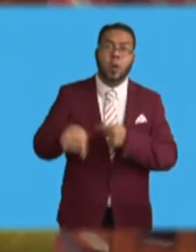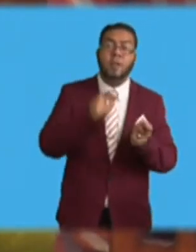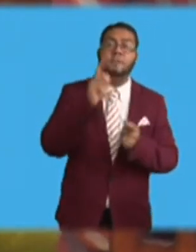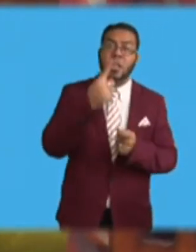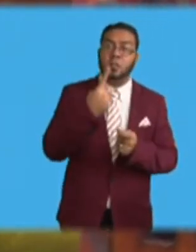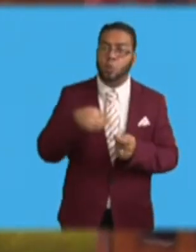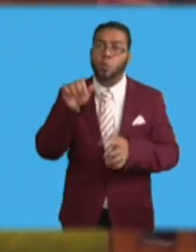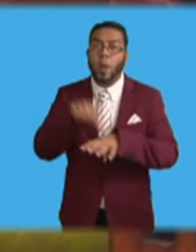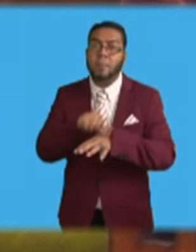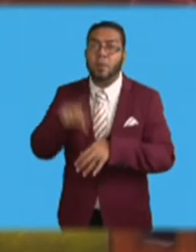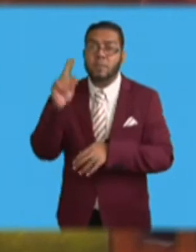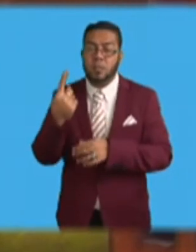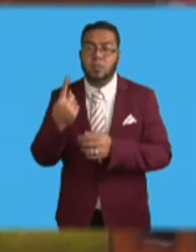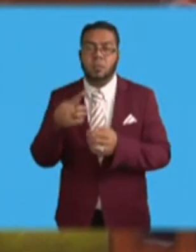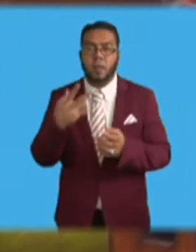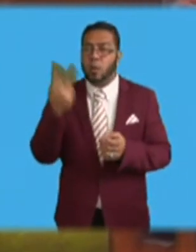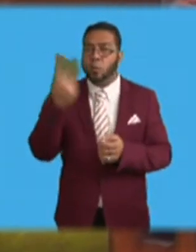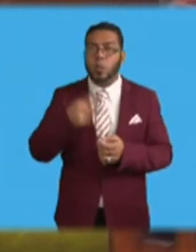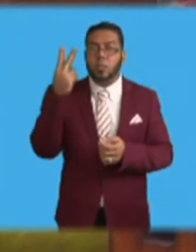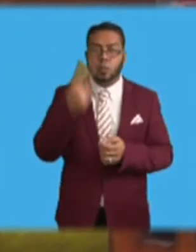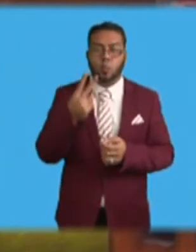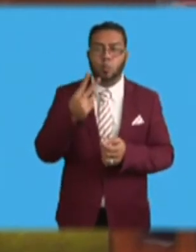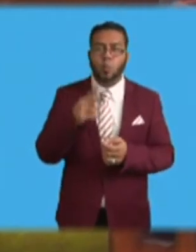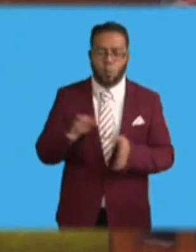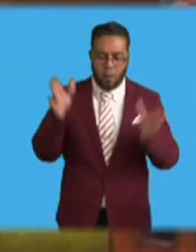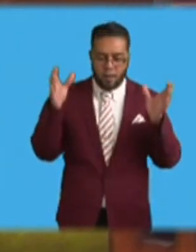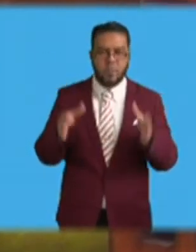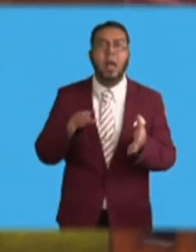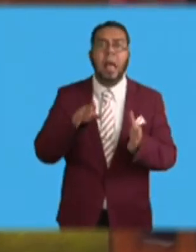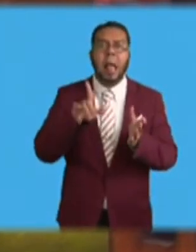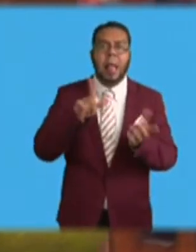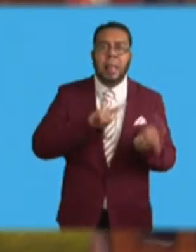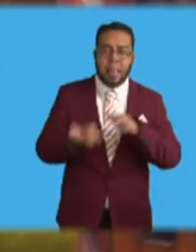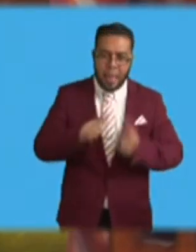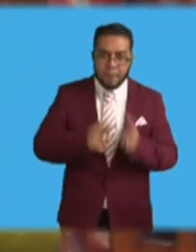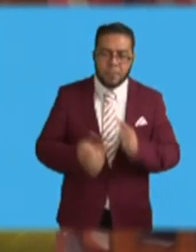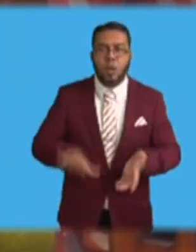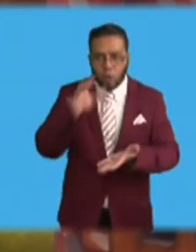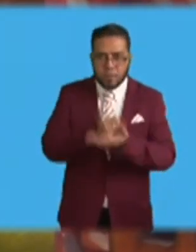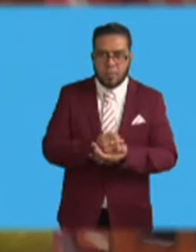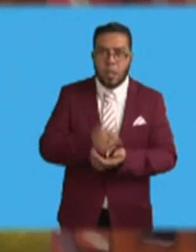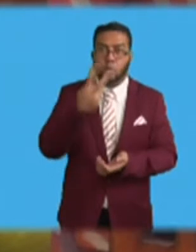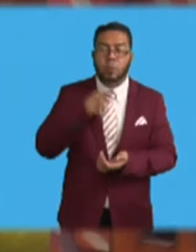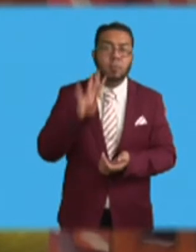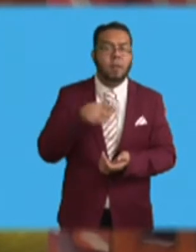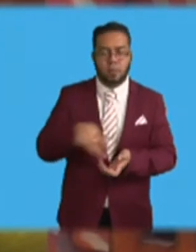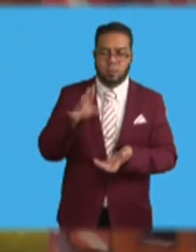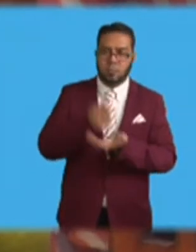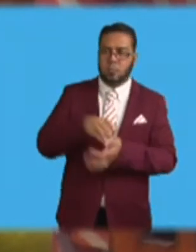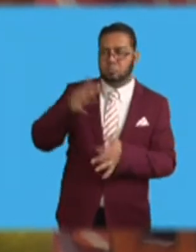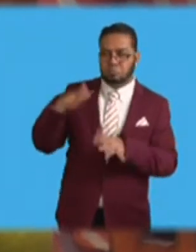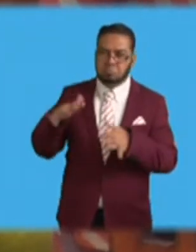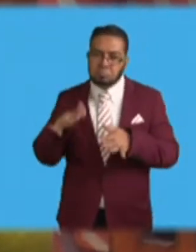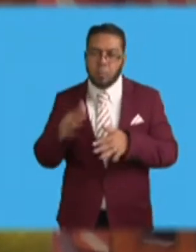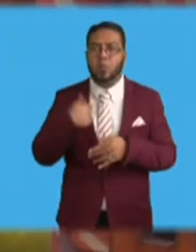2018. Of these, 22 cases are laboratory confirmed and 24 are either suspected or probable cases with